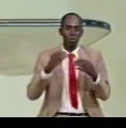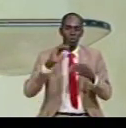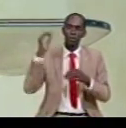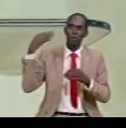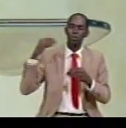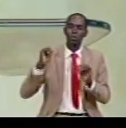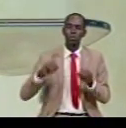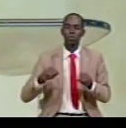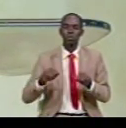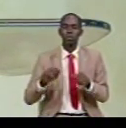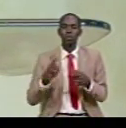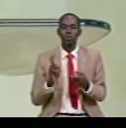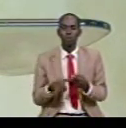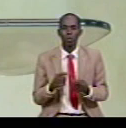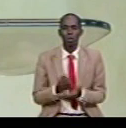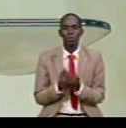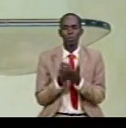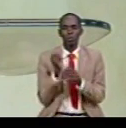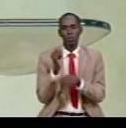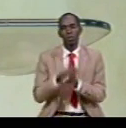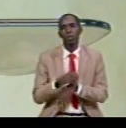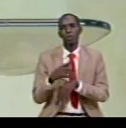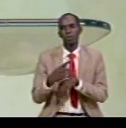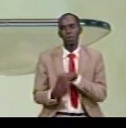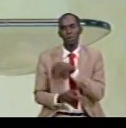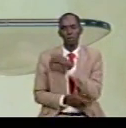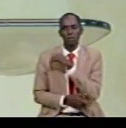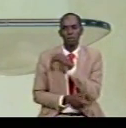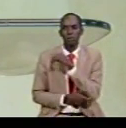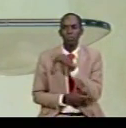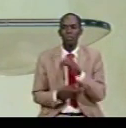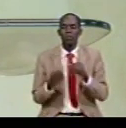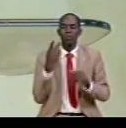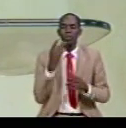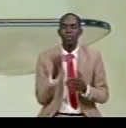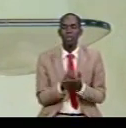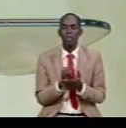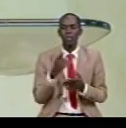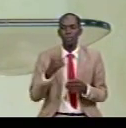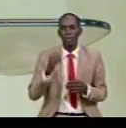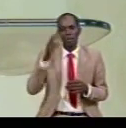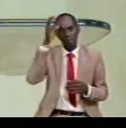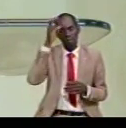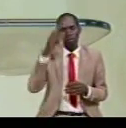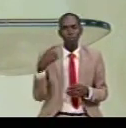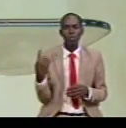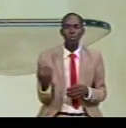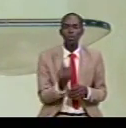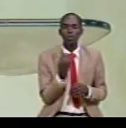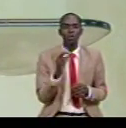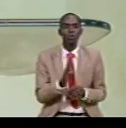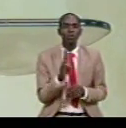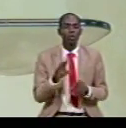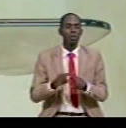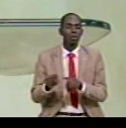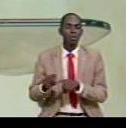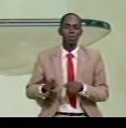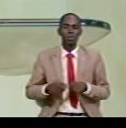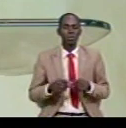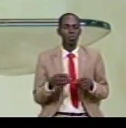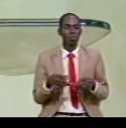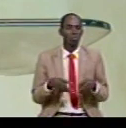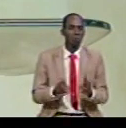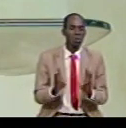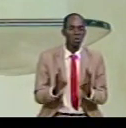know these things, that the devil always uses various means and sources to